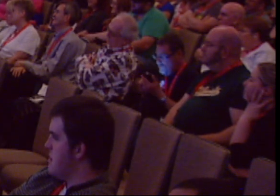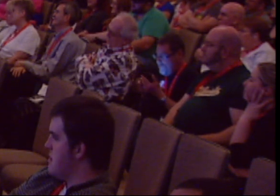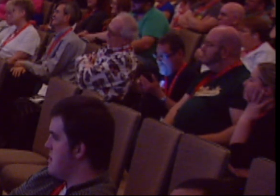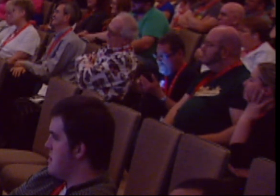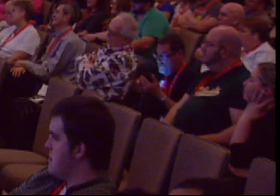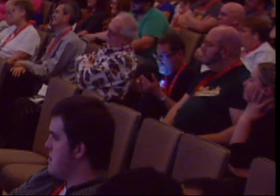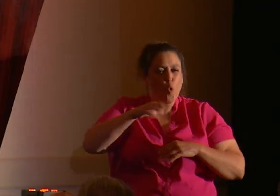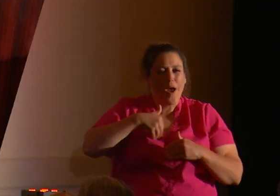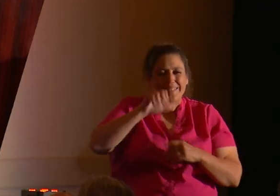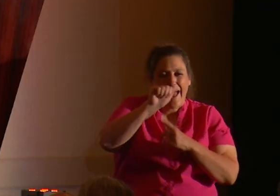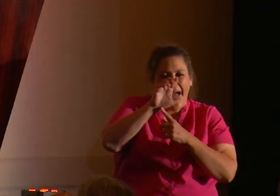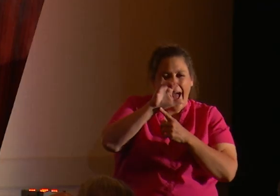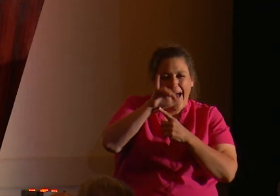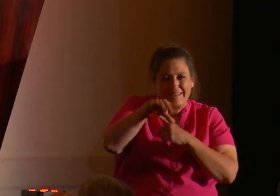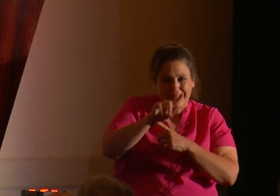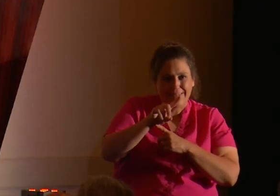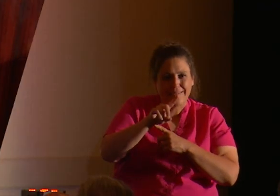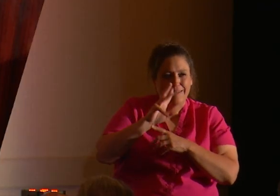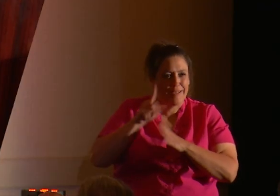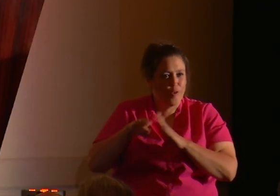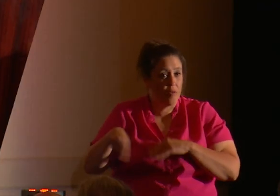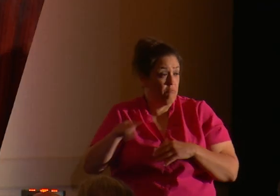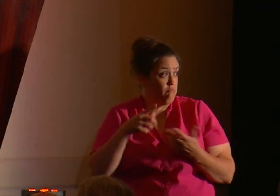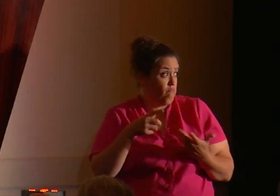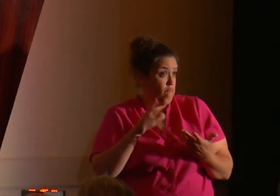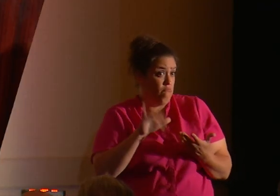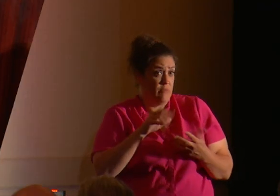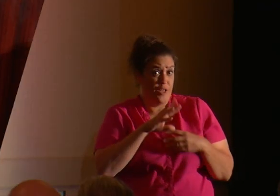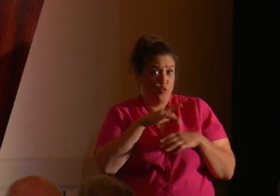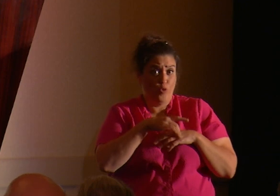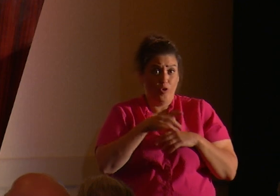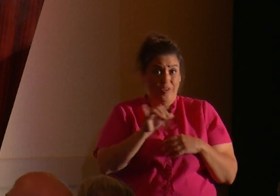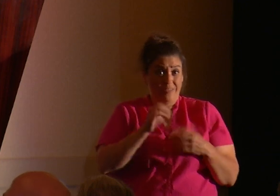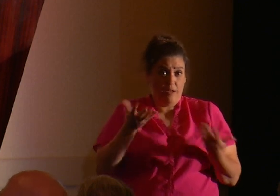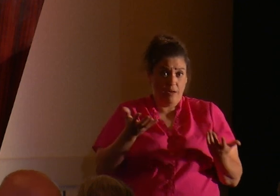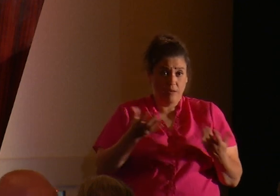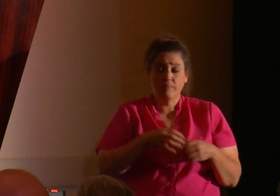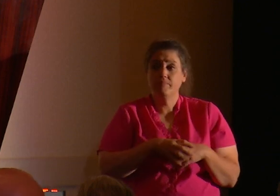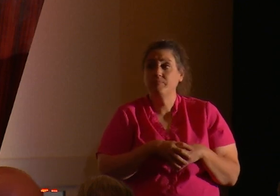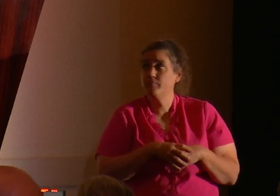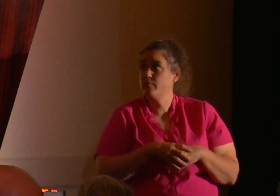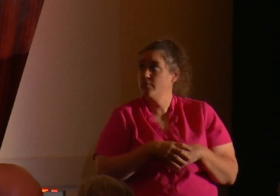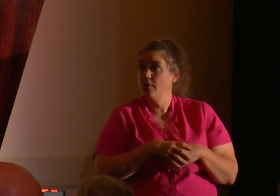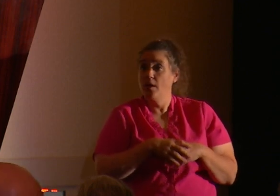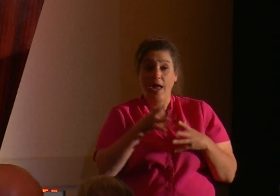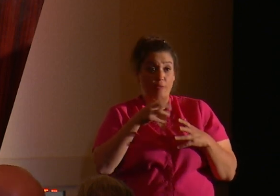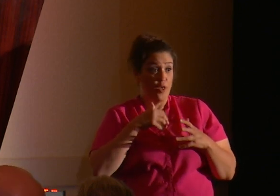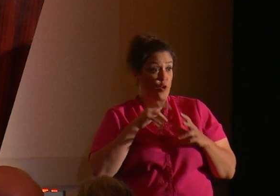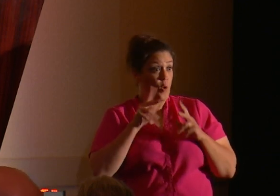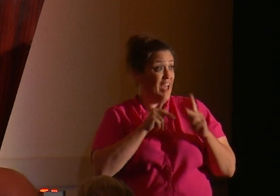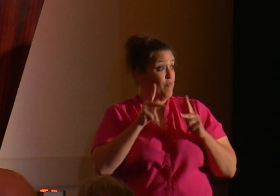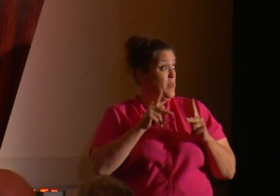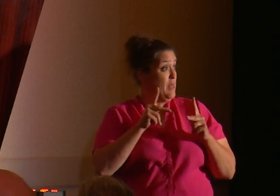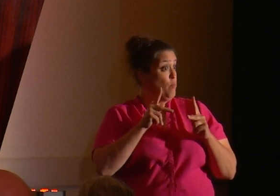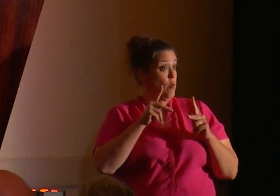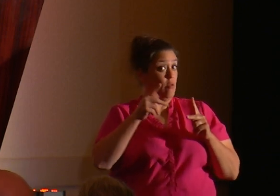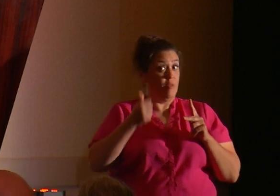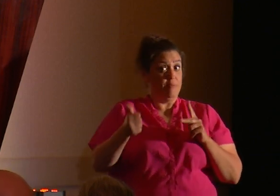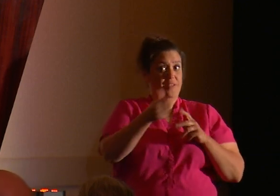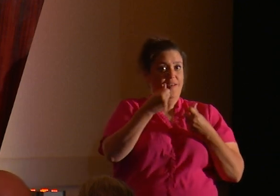You know, I mean, that's exactly what the earth is to me. It's just like, and then on top of it, you've got people trying to kill you 24 hours a day.